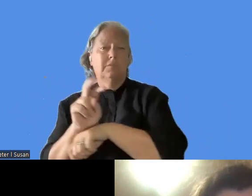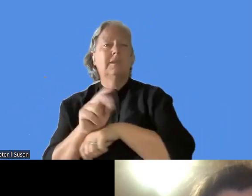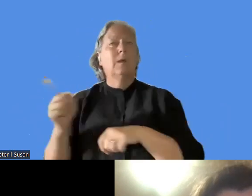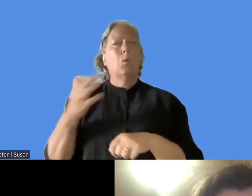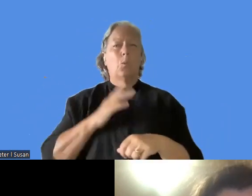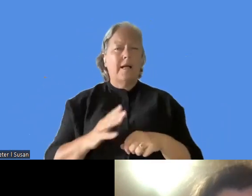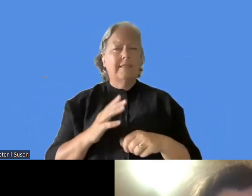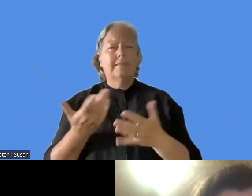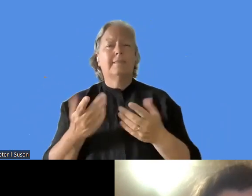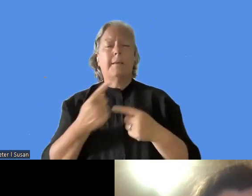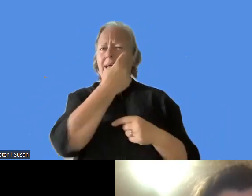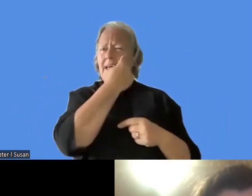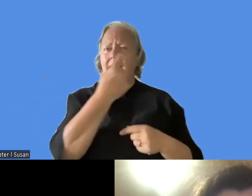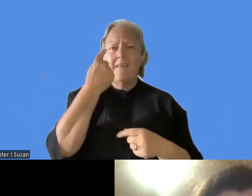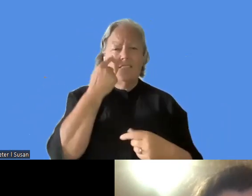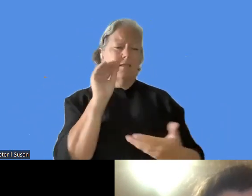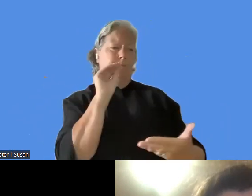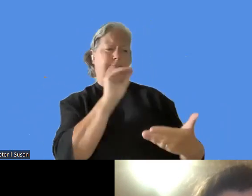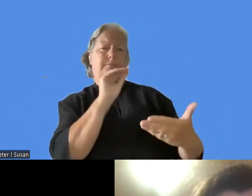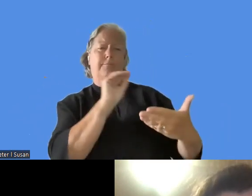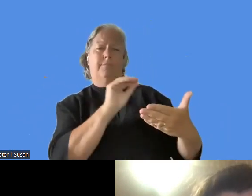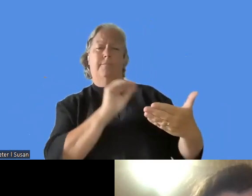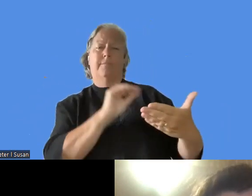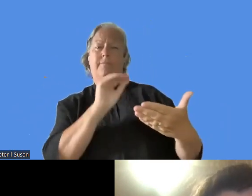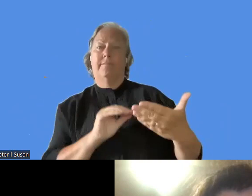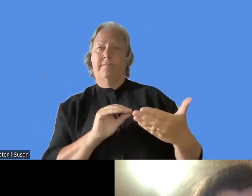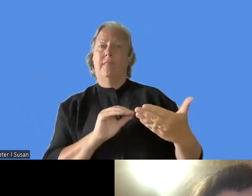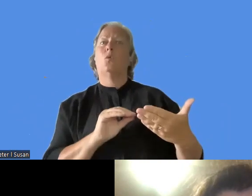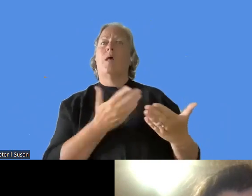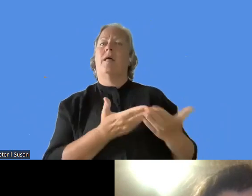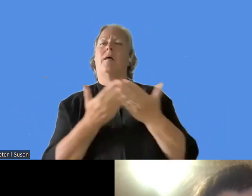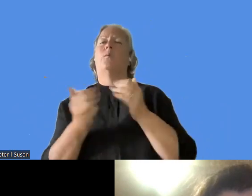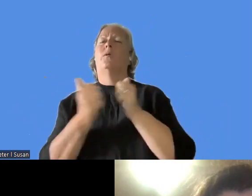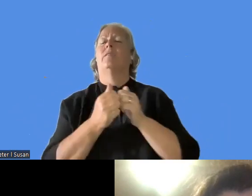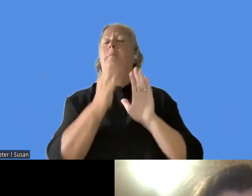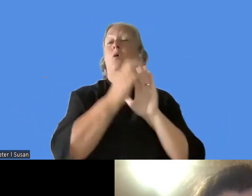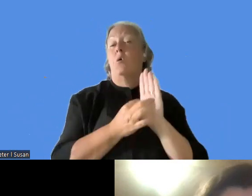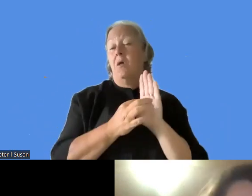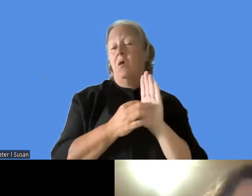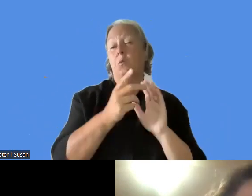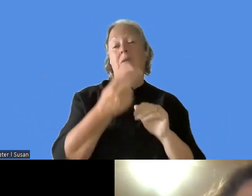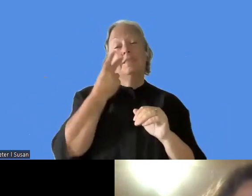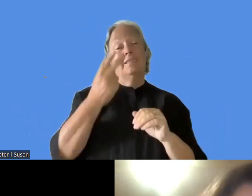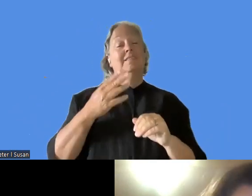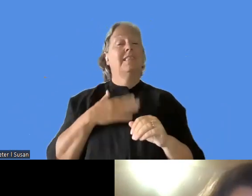evidence-based policies. So you can follow us on Twitter at